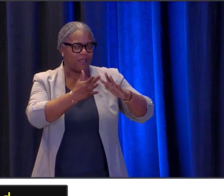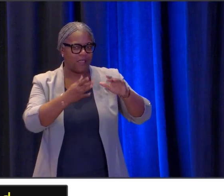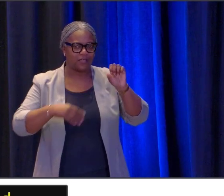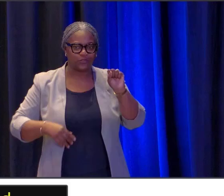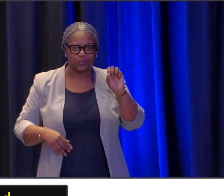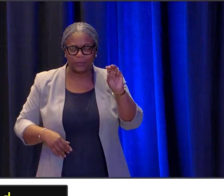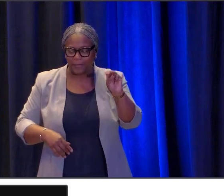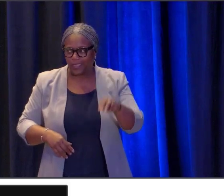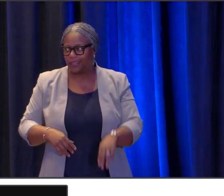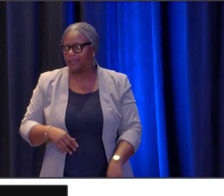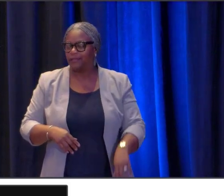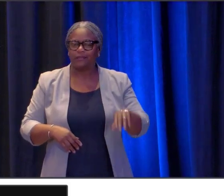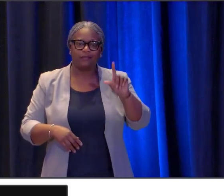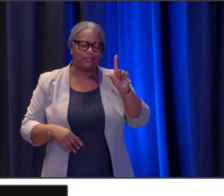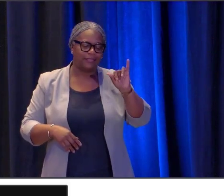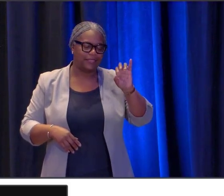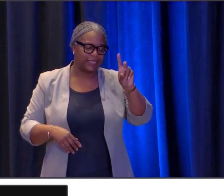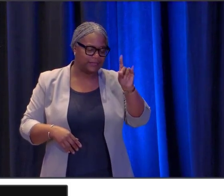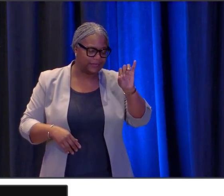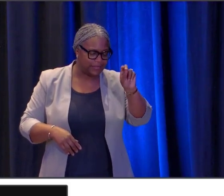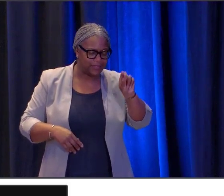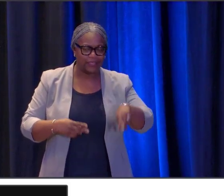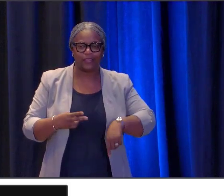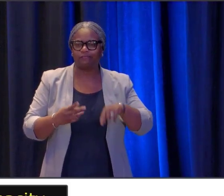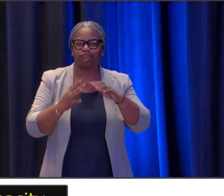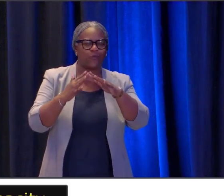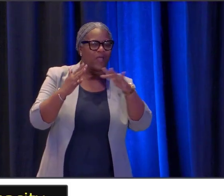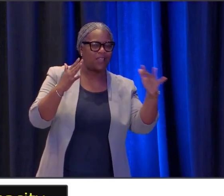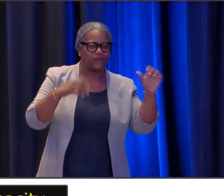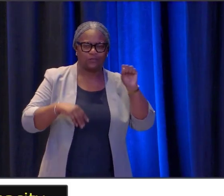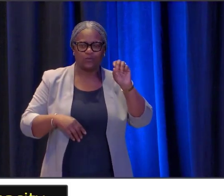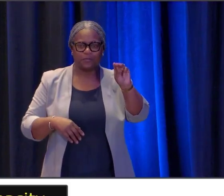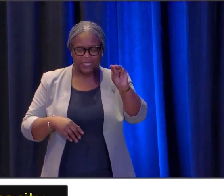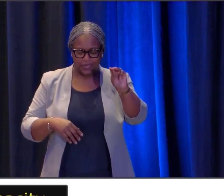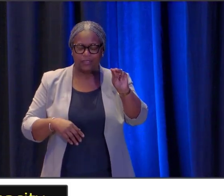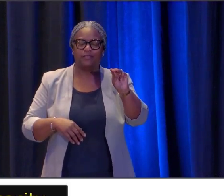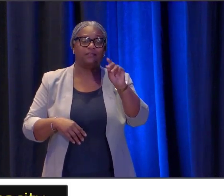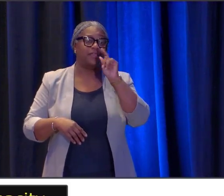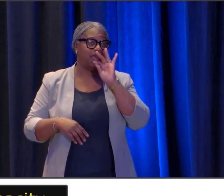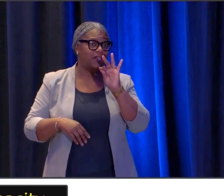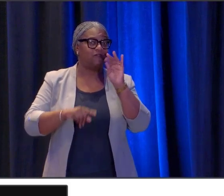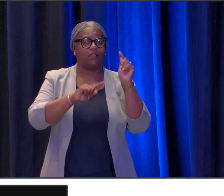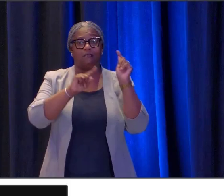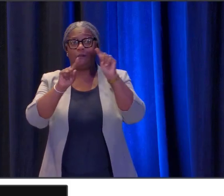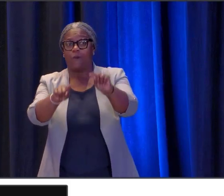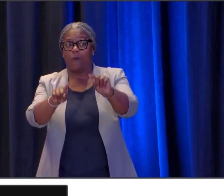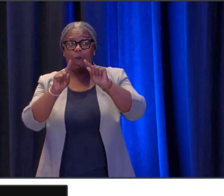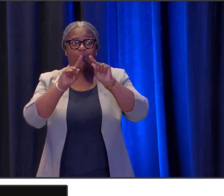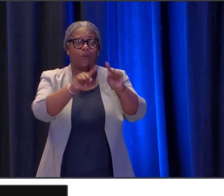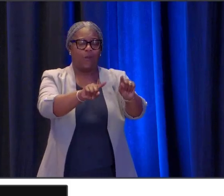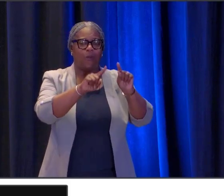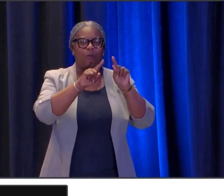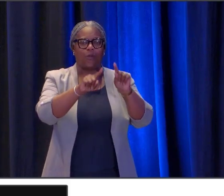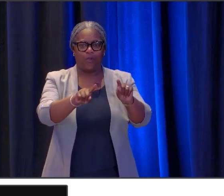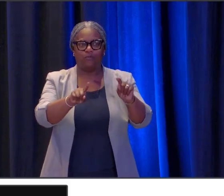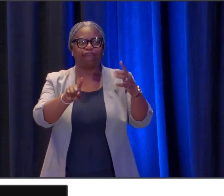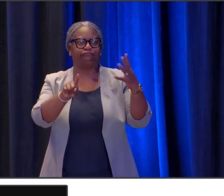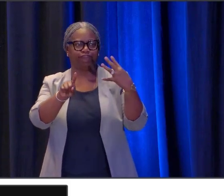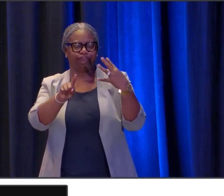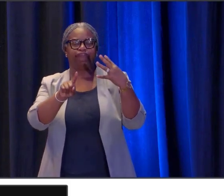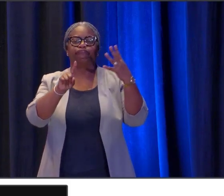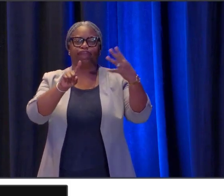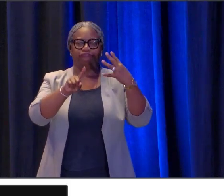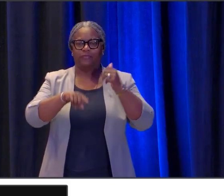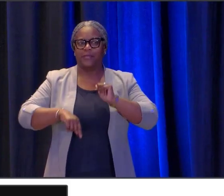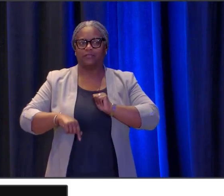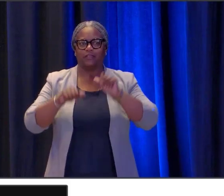Facebook, whatever, I try to make it a point to highlight my visit to different legislative or White House